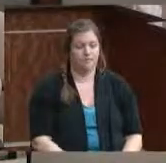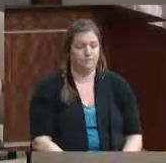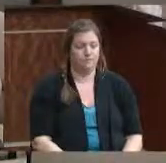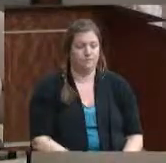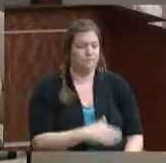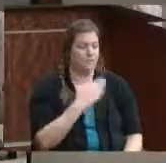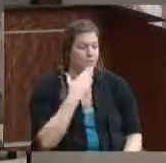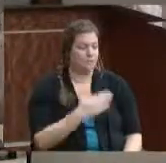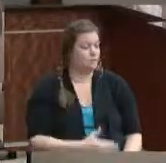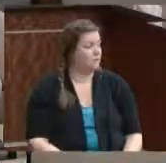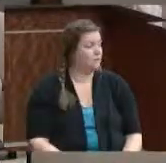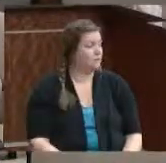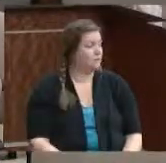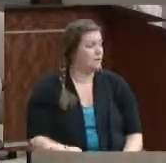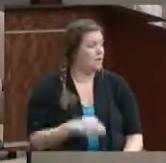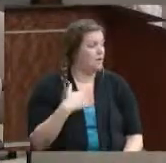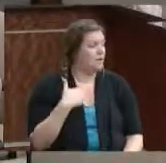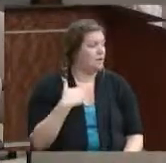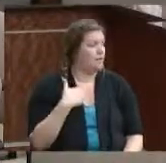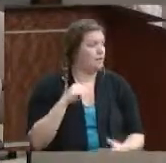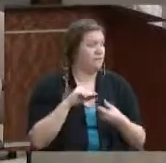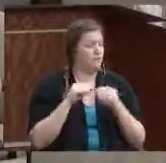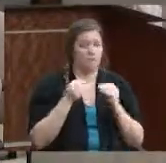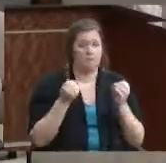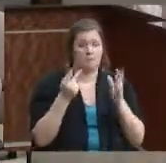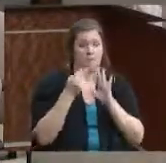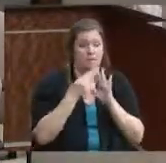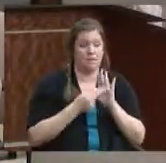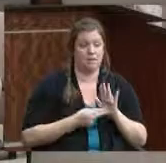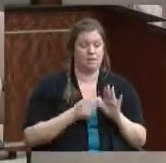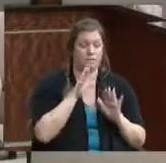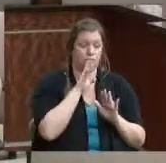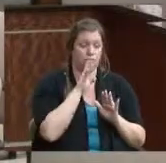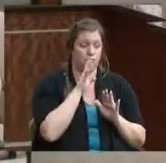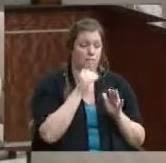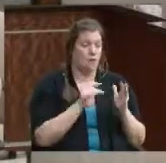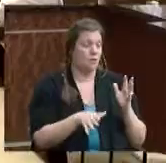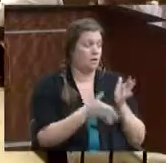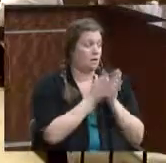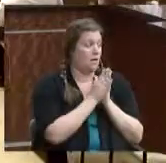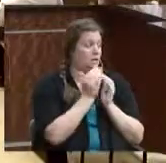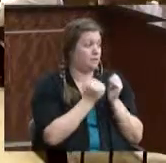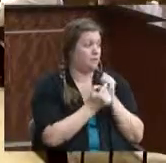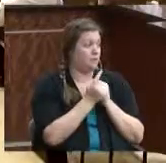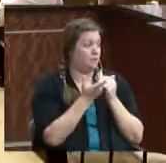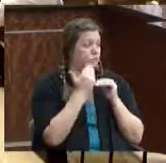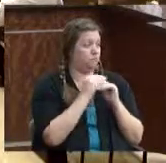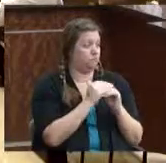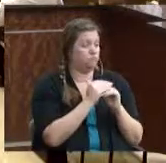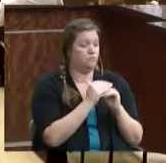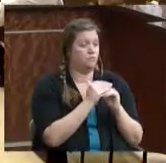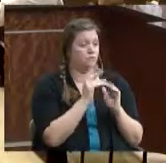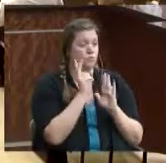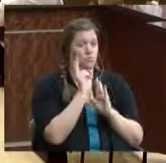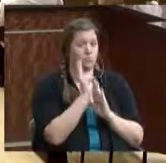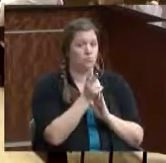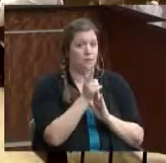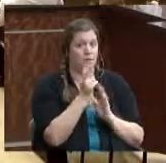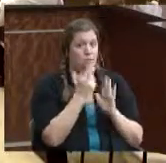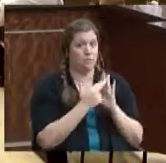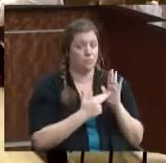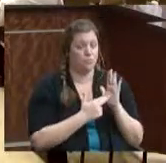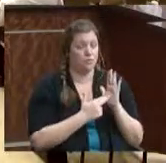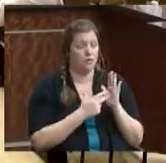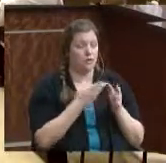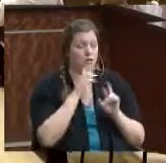Thank you. I have a number of people signed up to speak. I'd just like to ask everyone to please be mindful of our two-minute